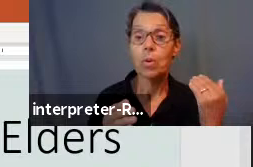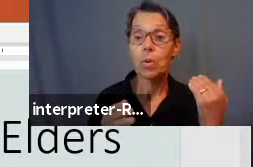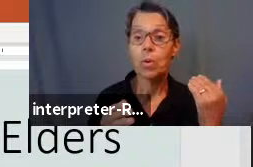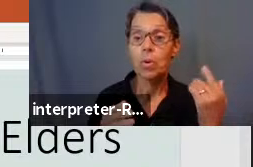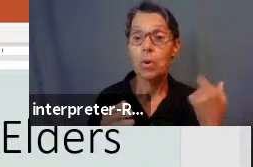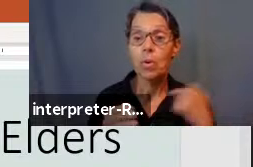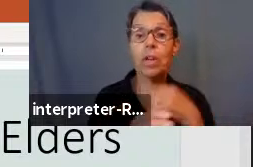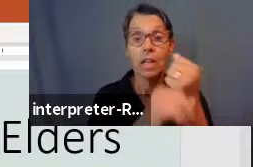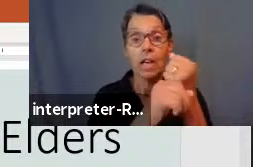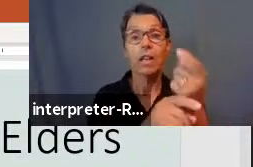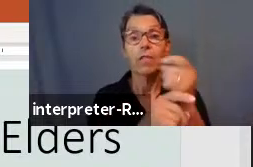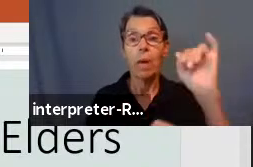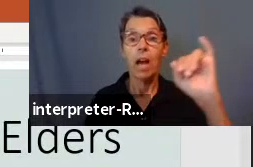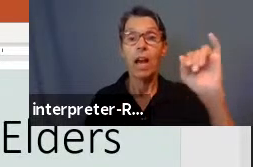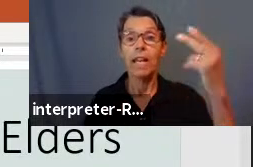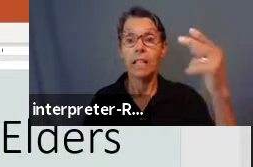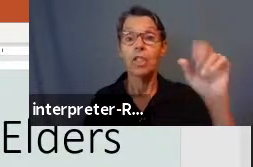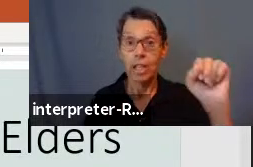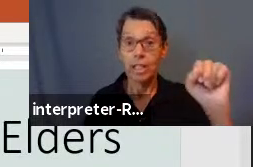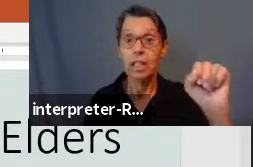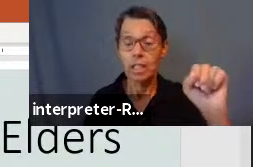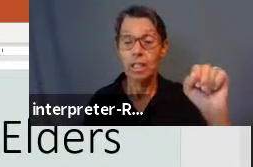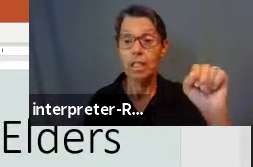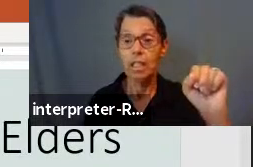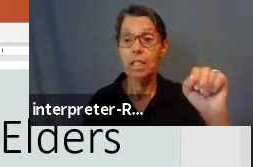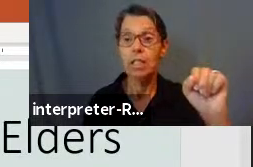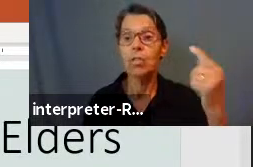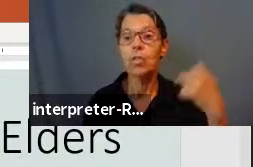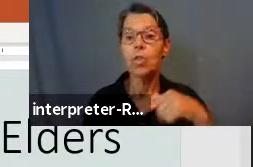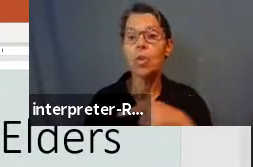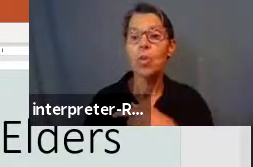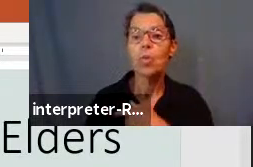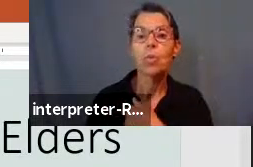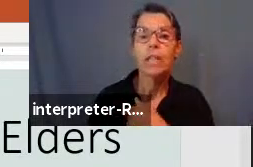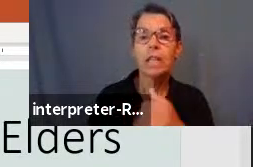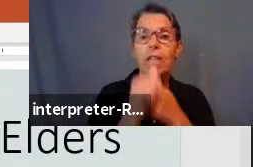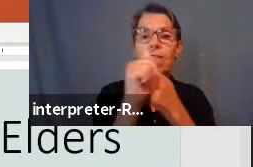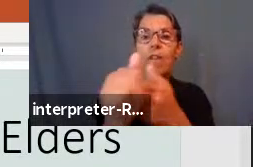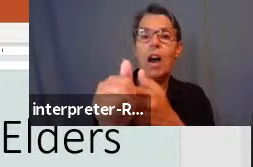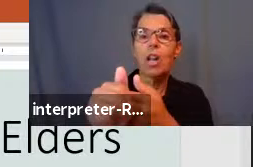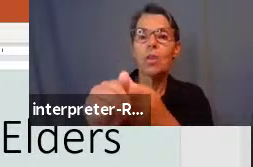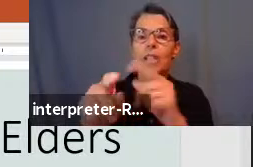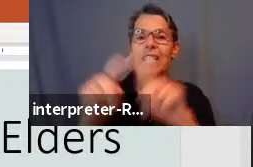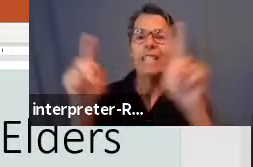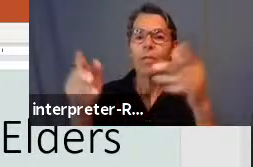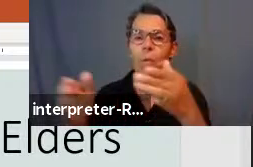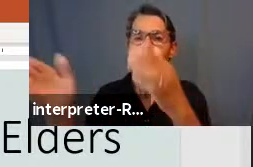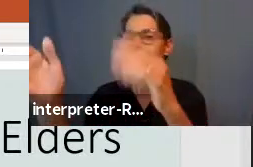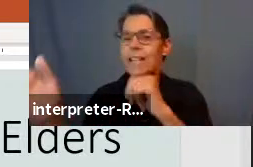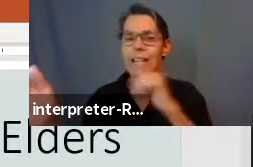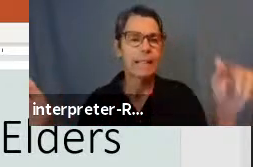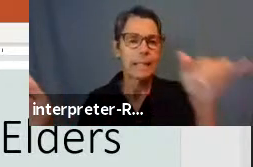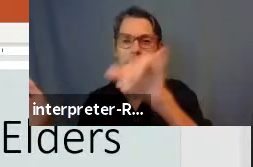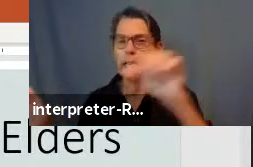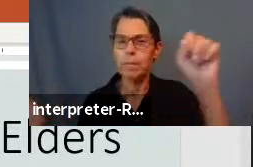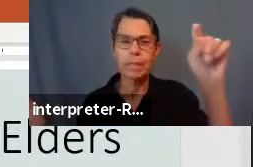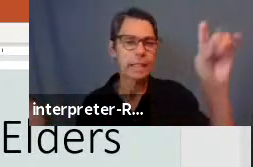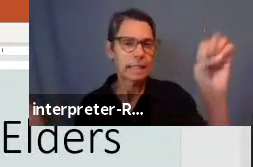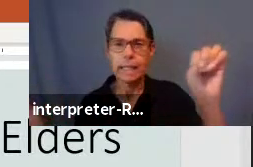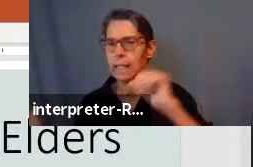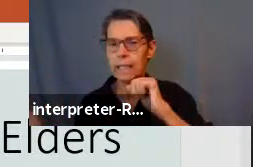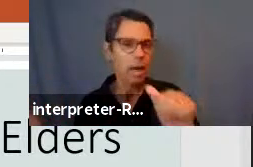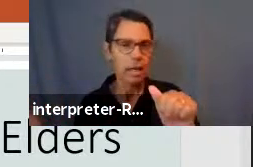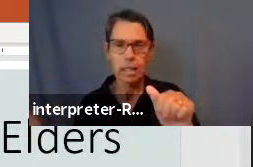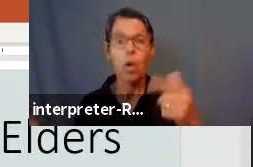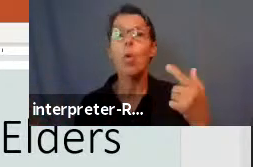from Indian Health Services. So we were able to roll them out in a different path than the state because we were allowed to choose